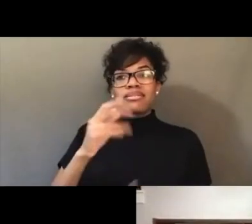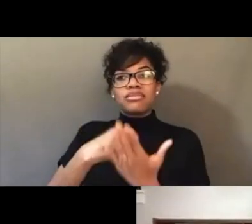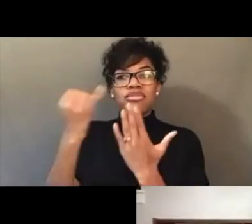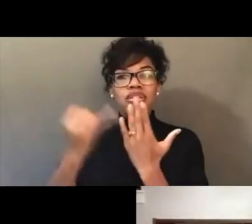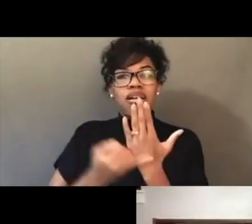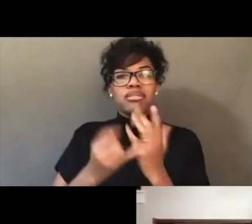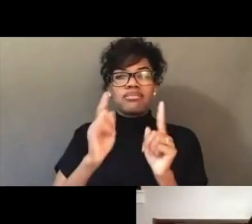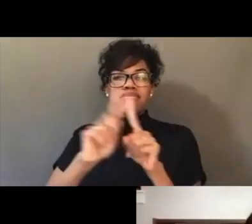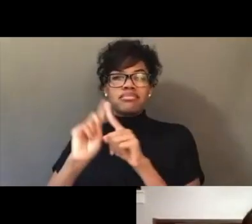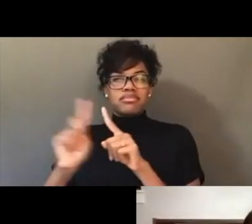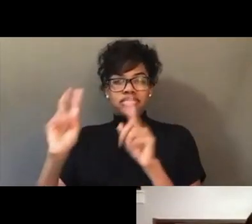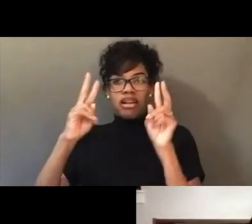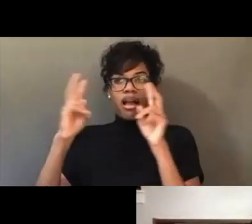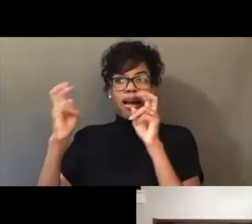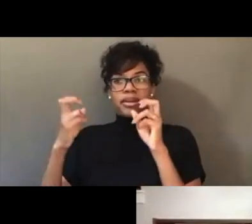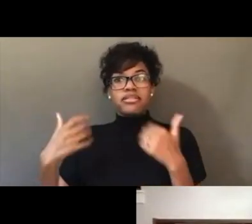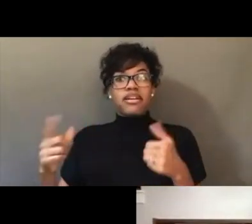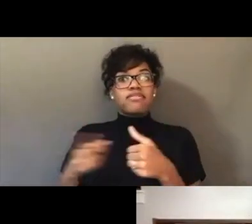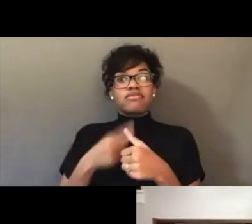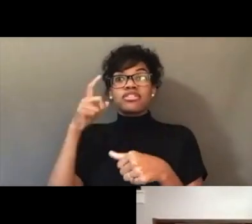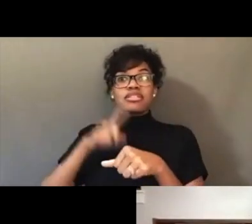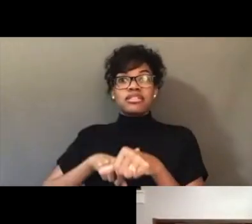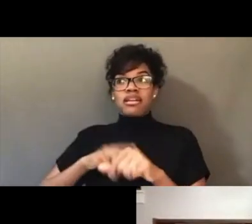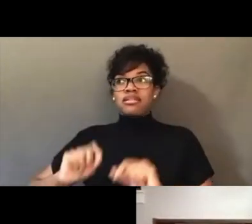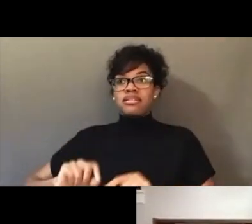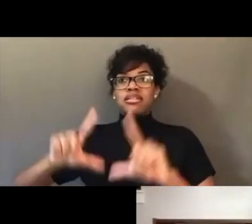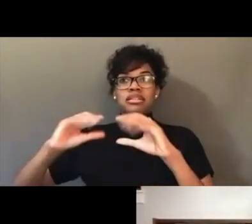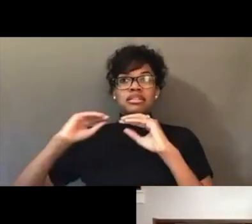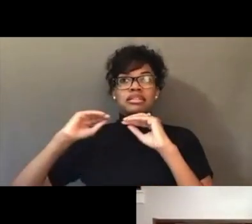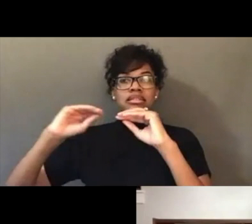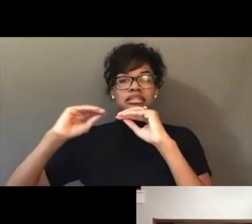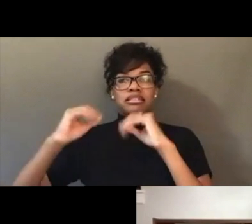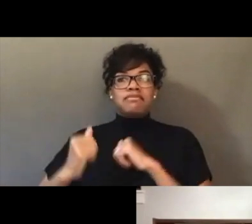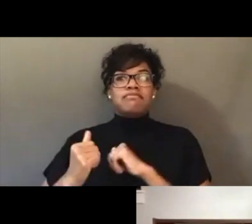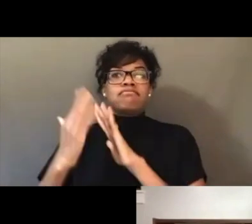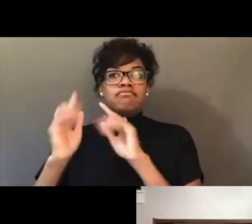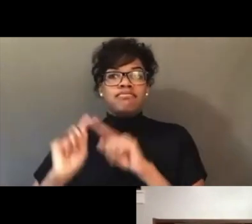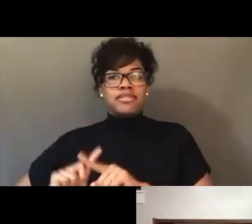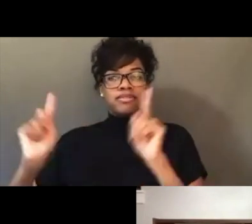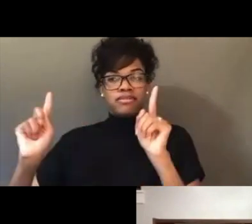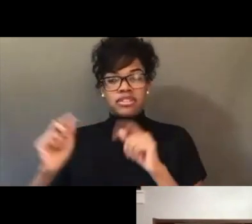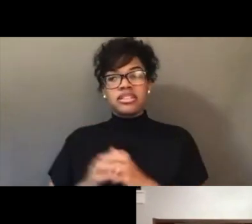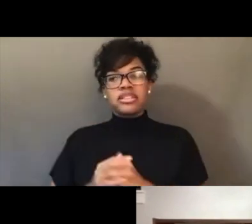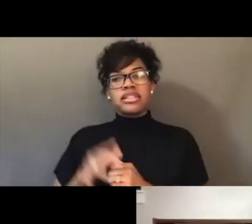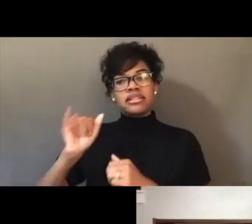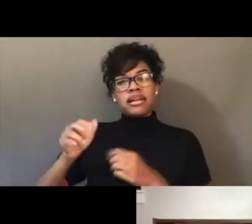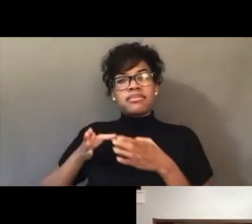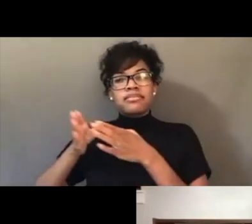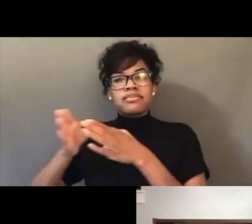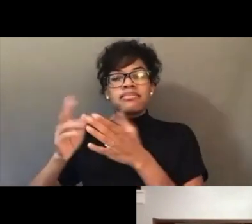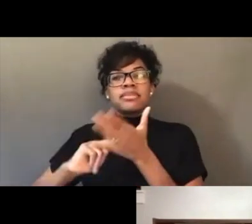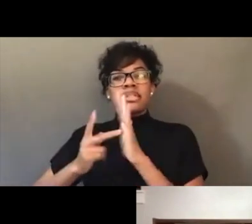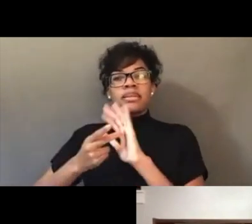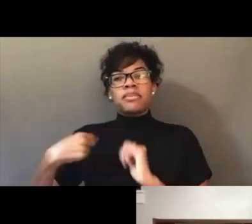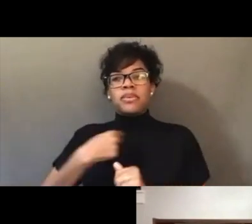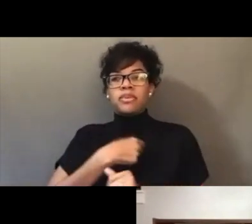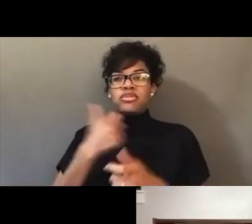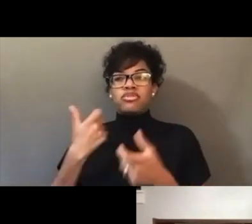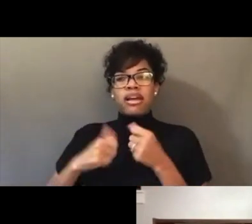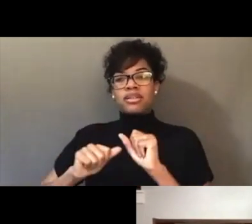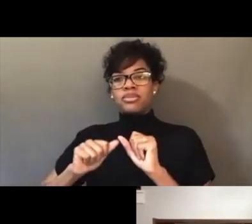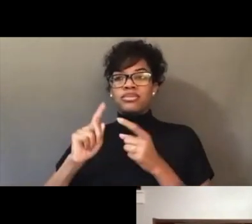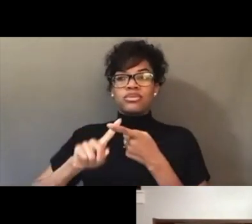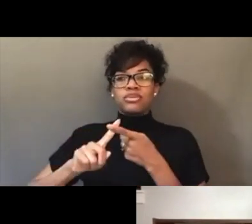and the movements of resistance that light the path towards freedom and liberation, that we examine the justice system that